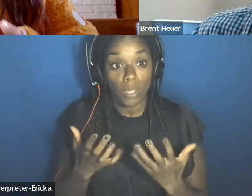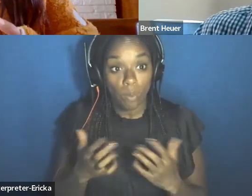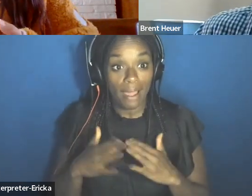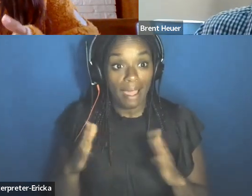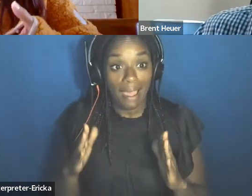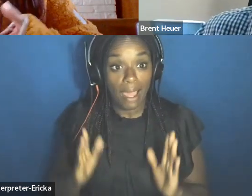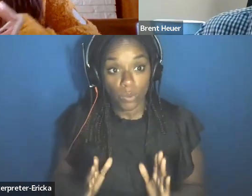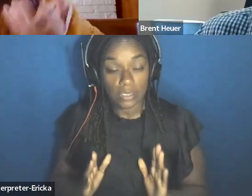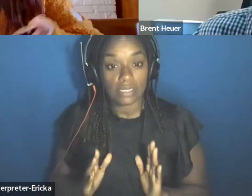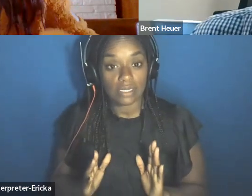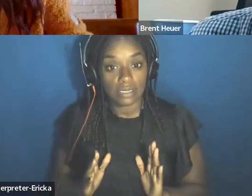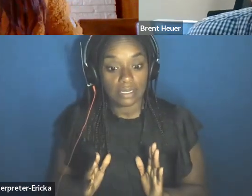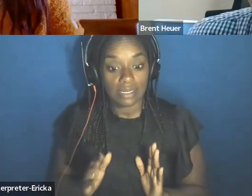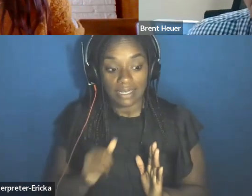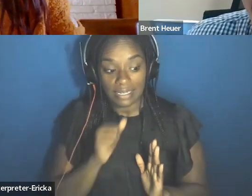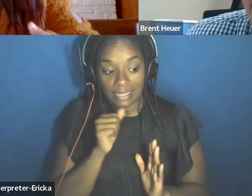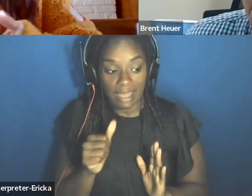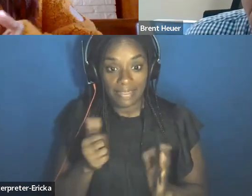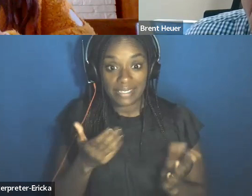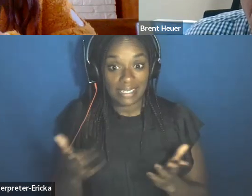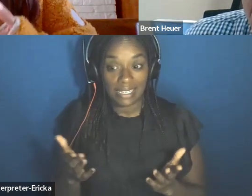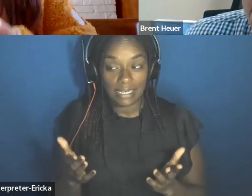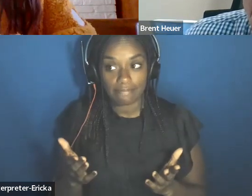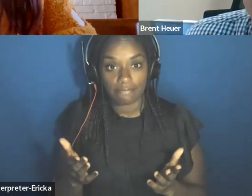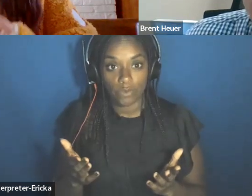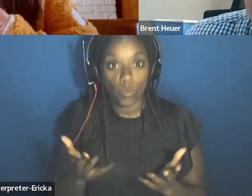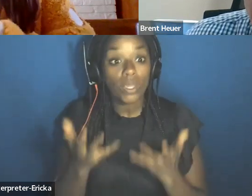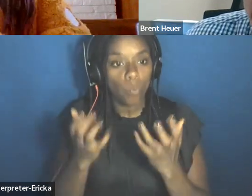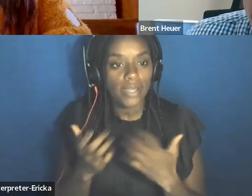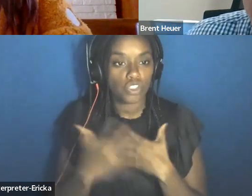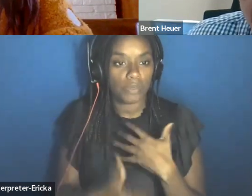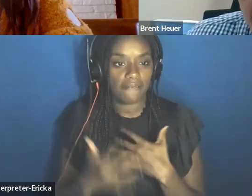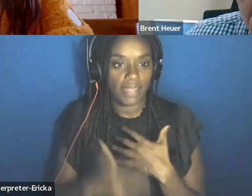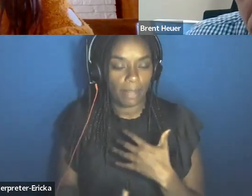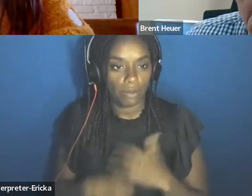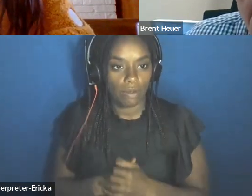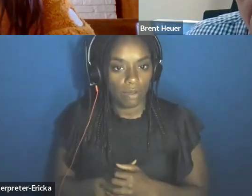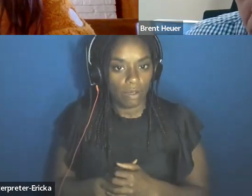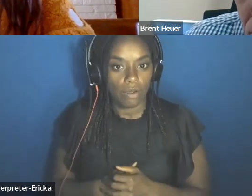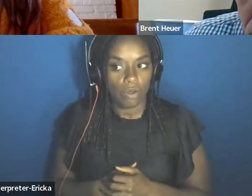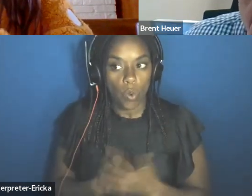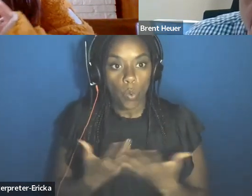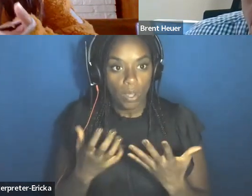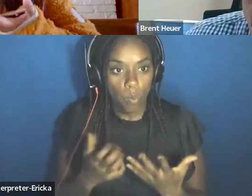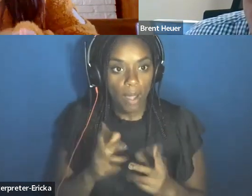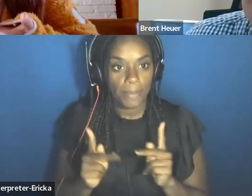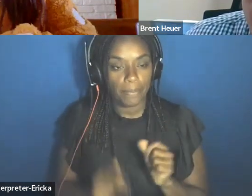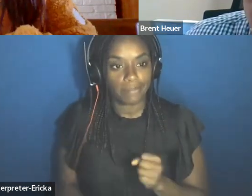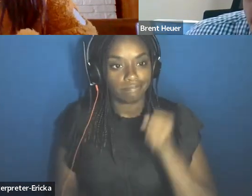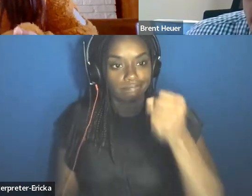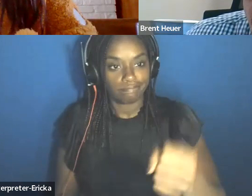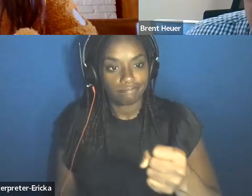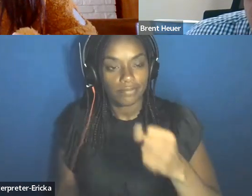know, not this thing that's not available to people. And we don't want it to be crisis. We want people to be housed. And so it starts on